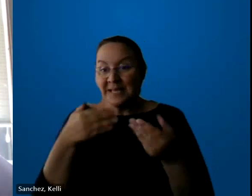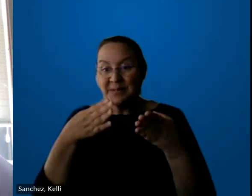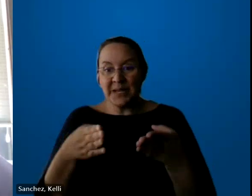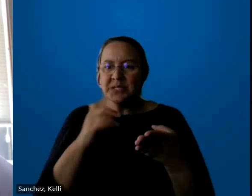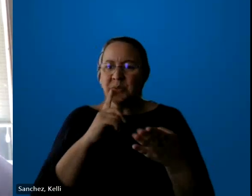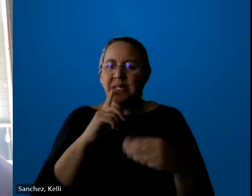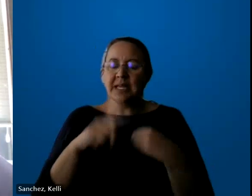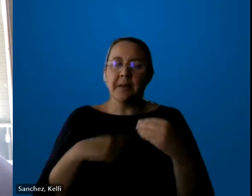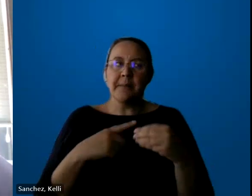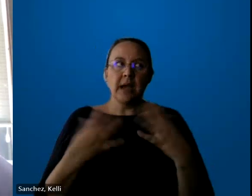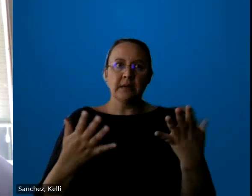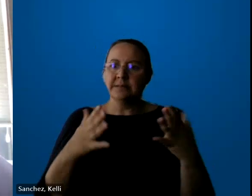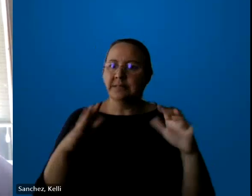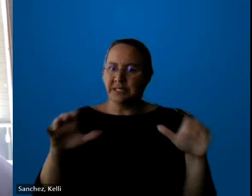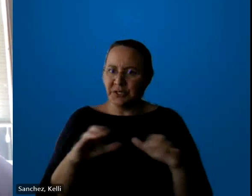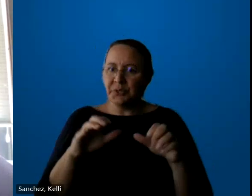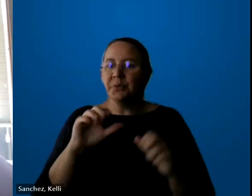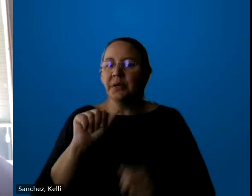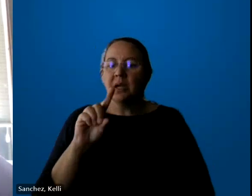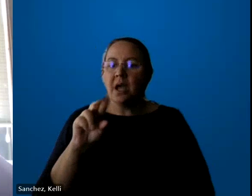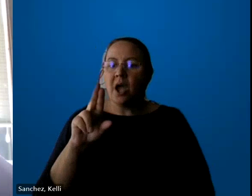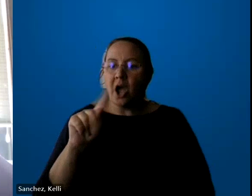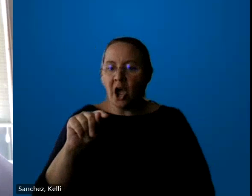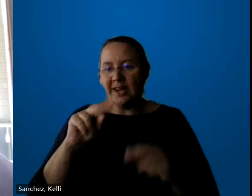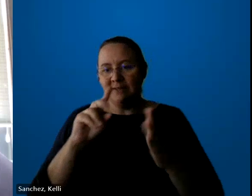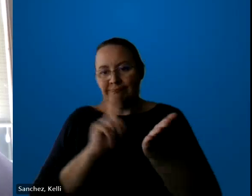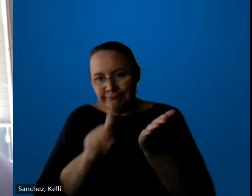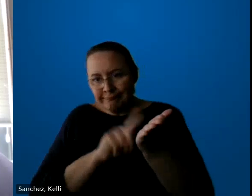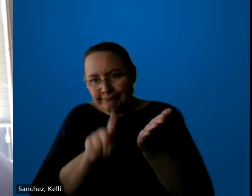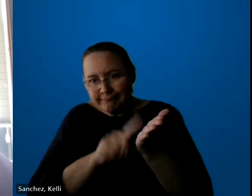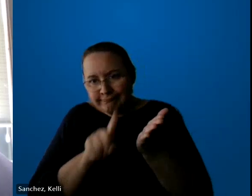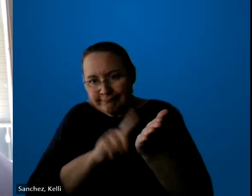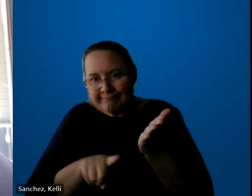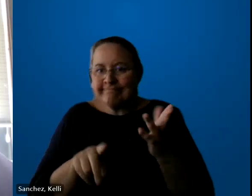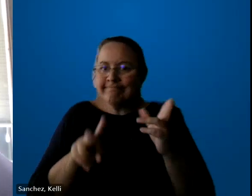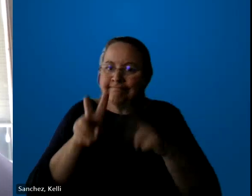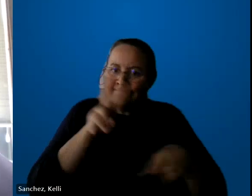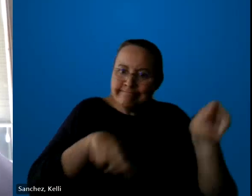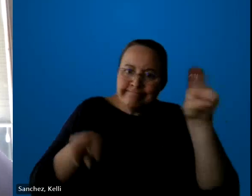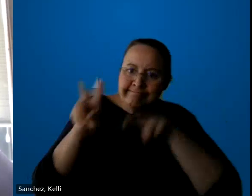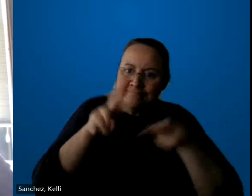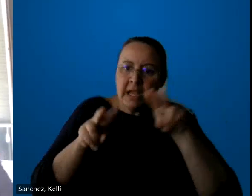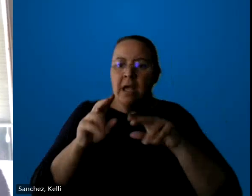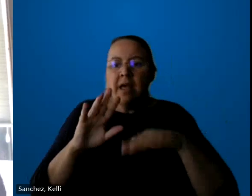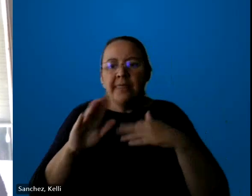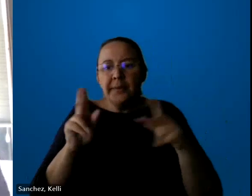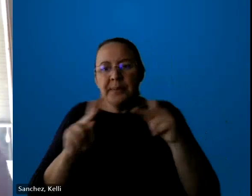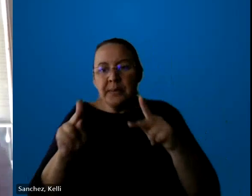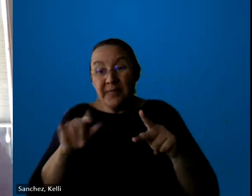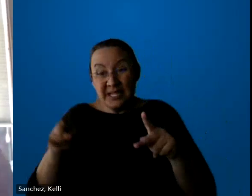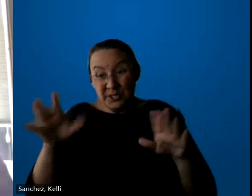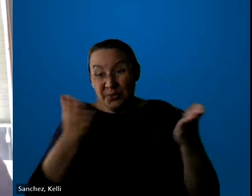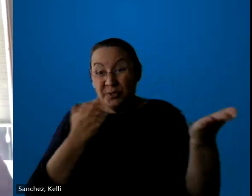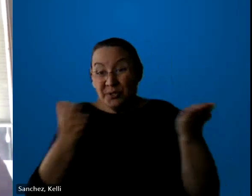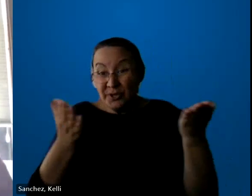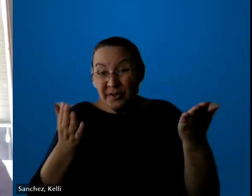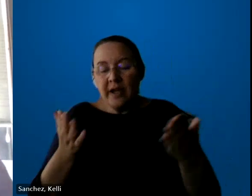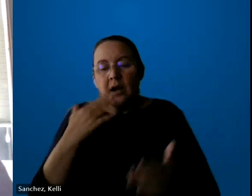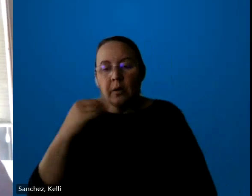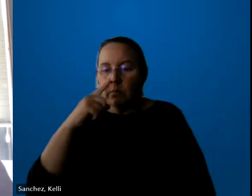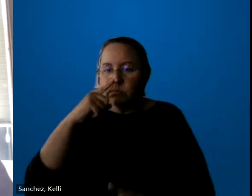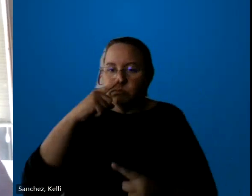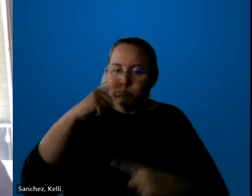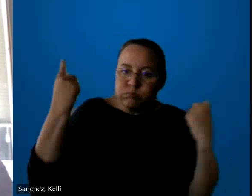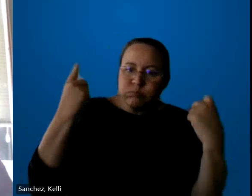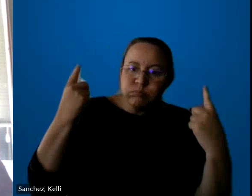really to do an audit regularly of the people that you serve. Mhm. And I know that sounds so boring and nobody wants to